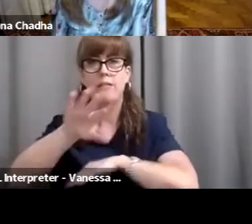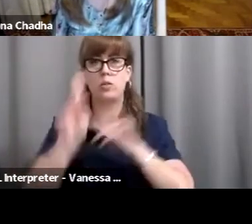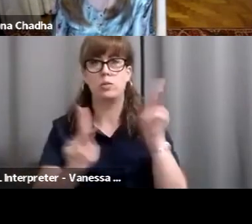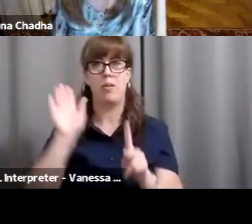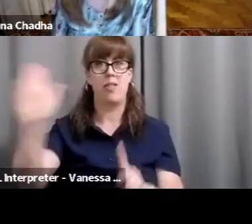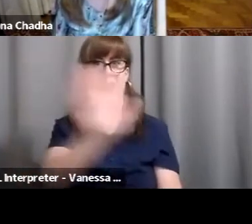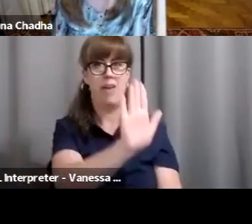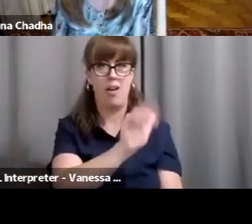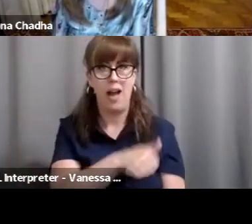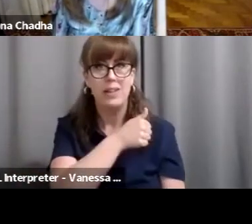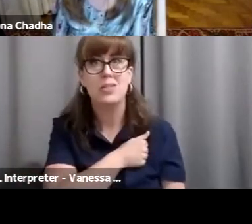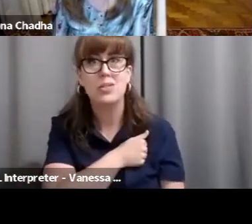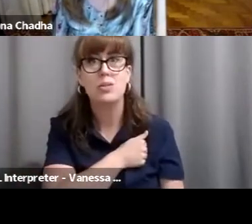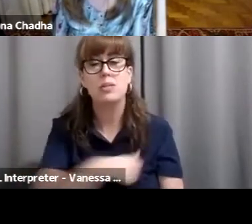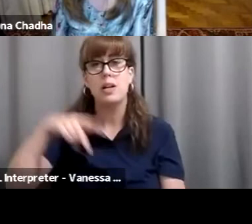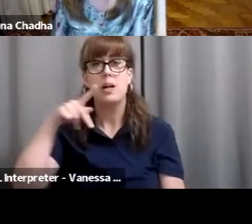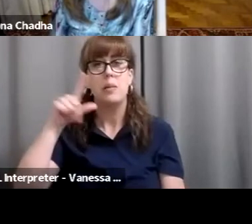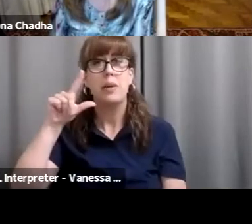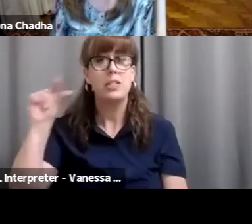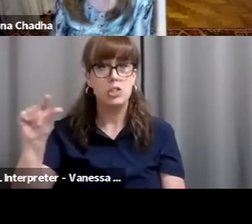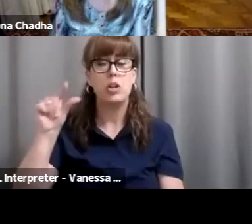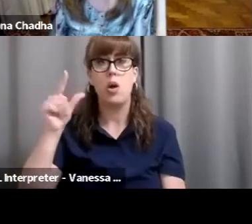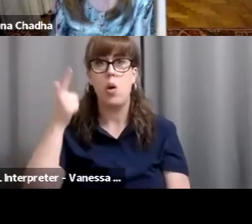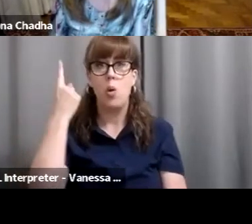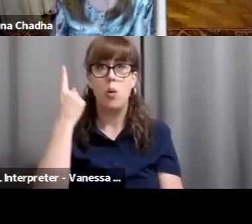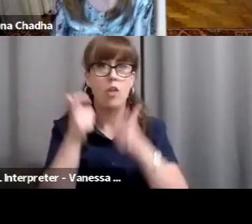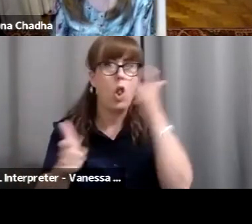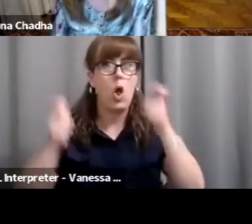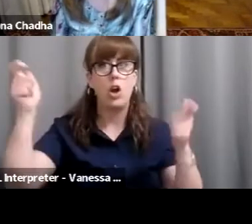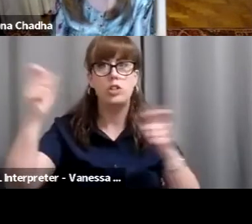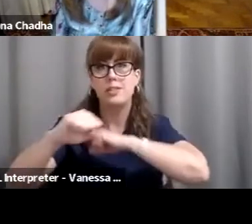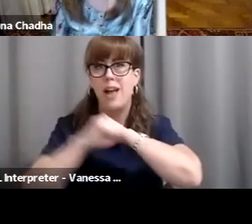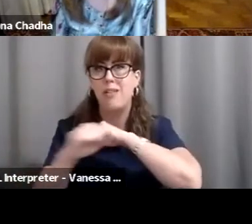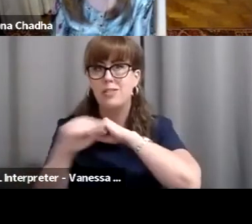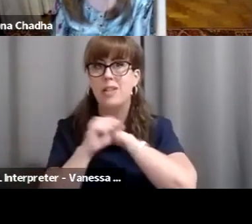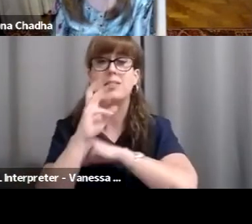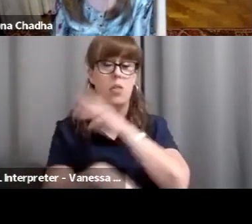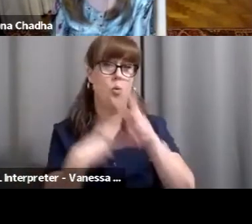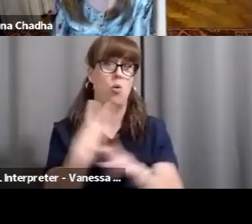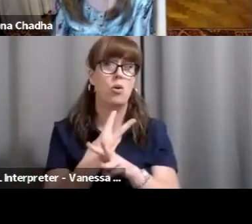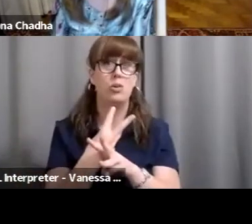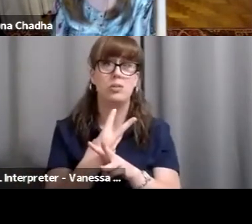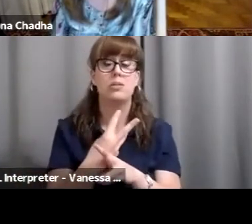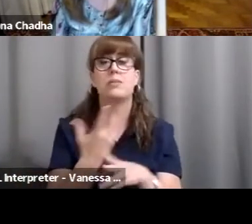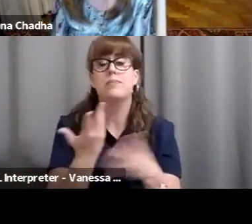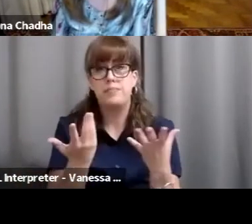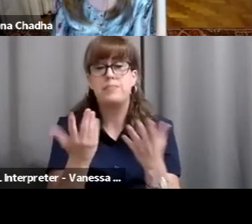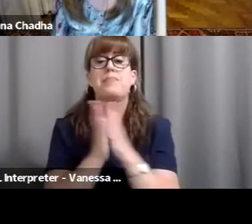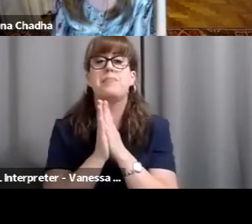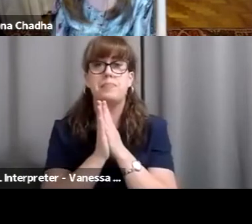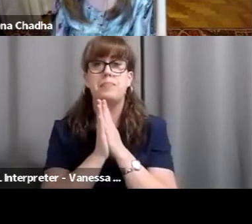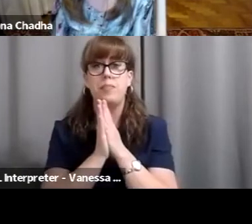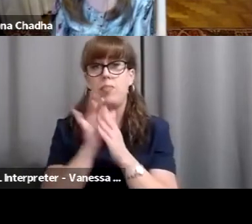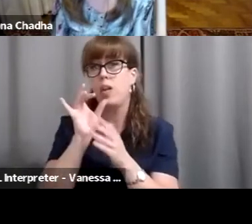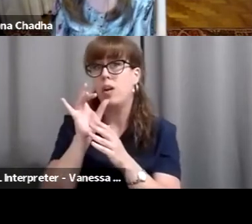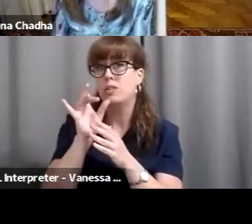P&G is one of the largest advertisers in the world, if not the largest. And so it began with us